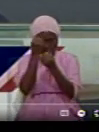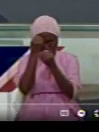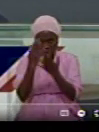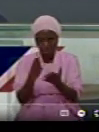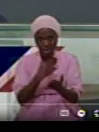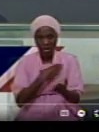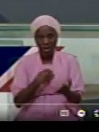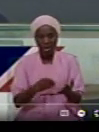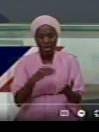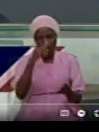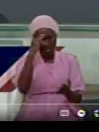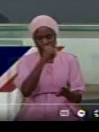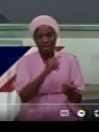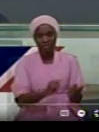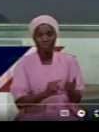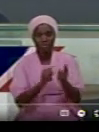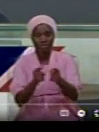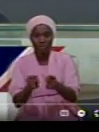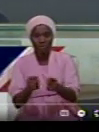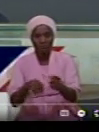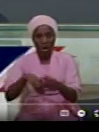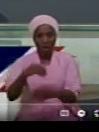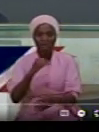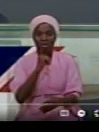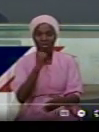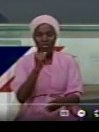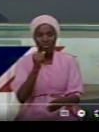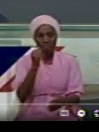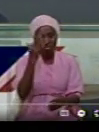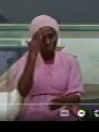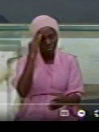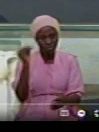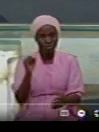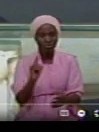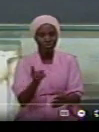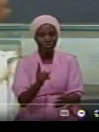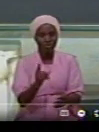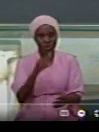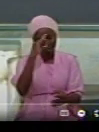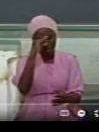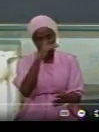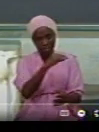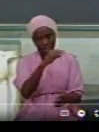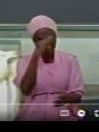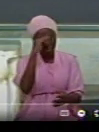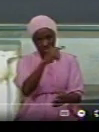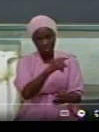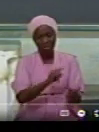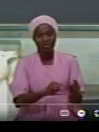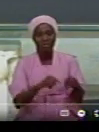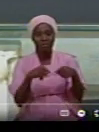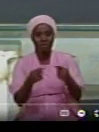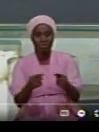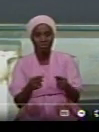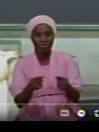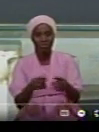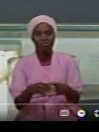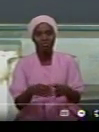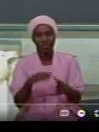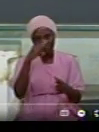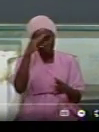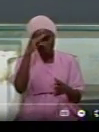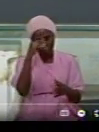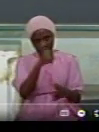out, not knowing whither he went. He was called to go